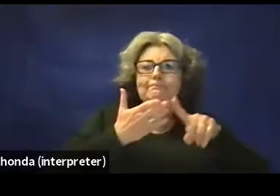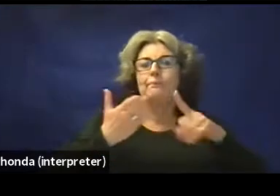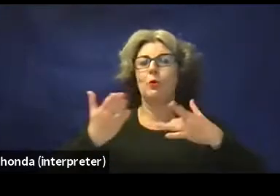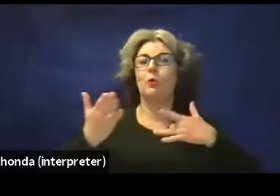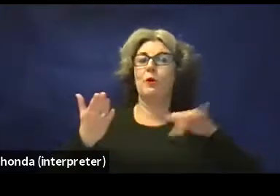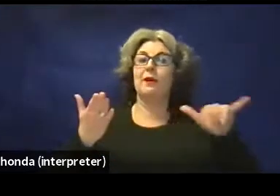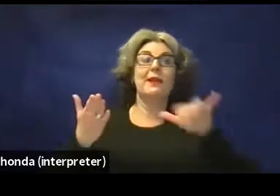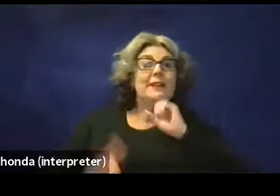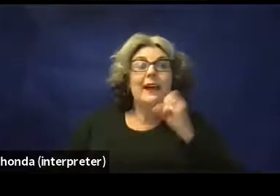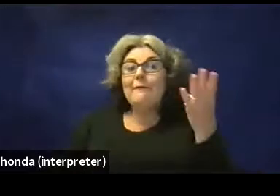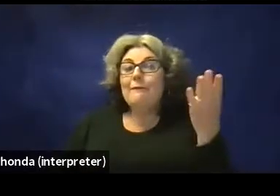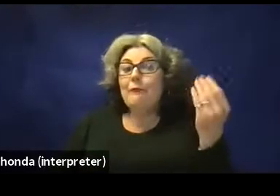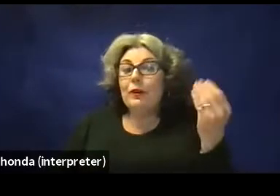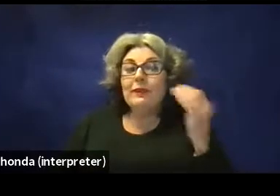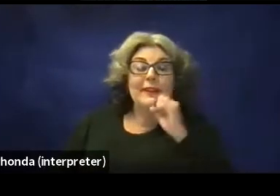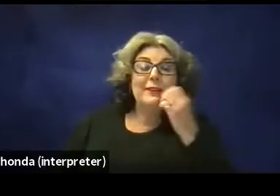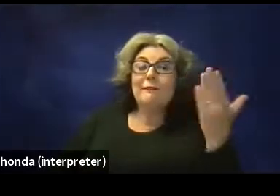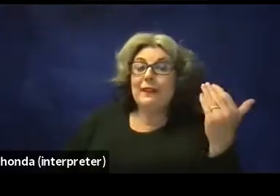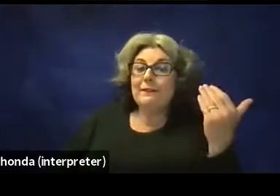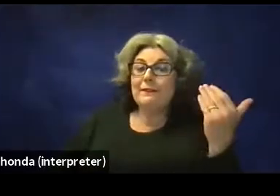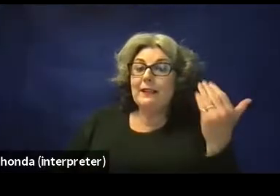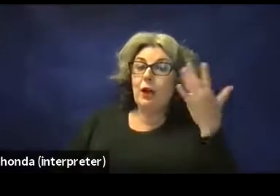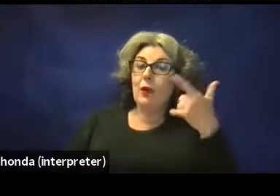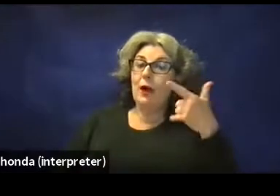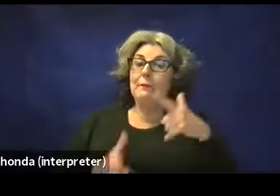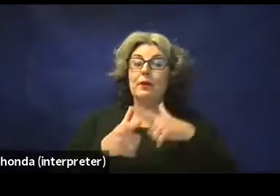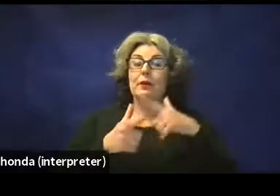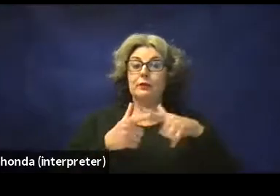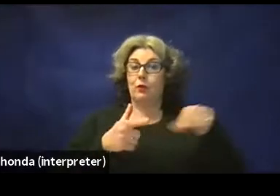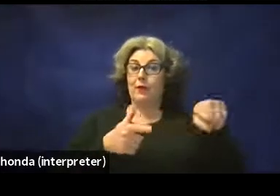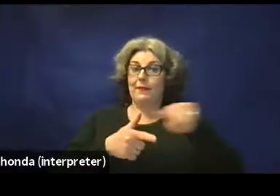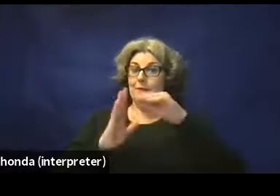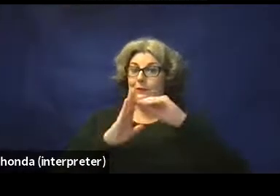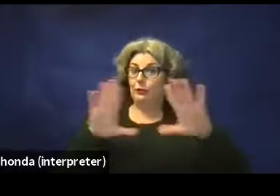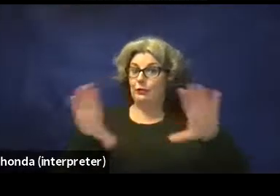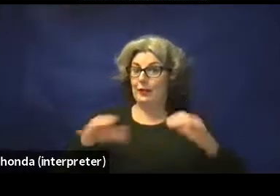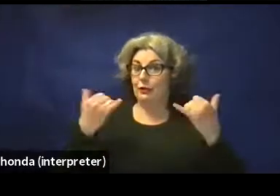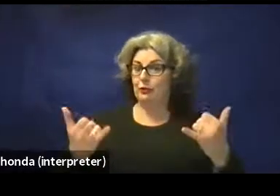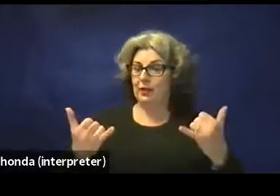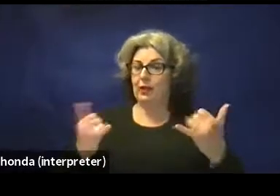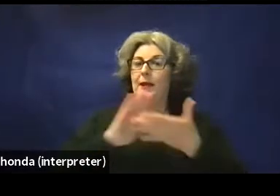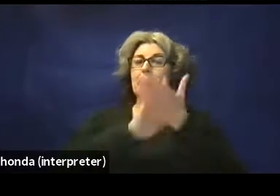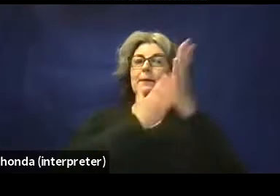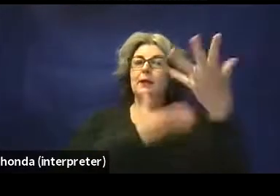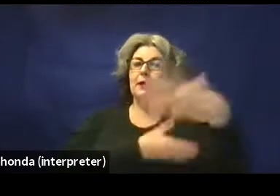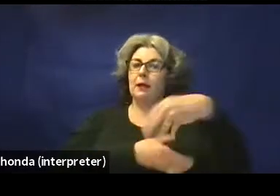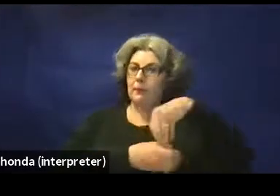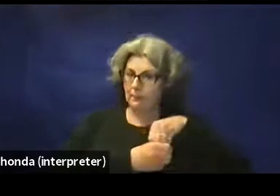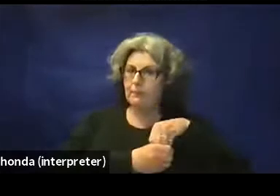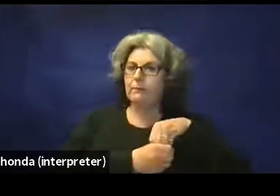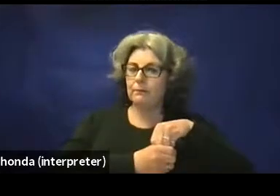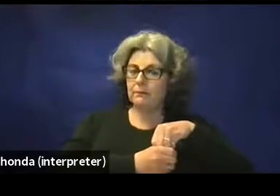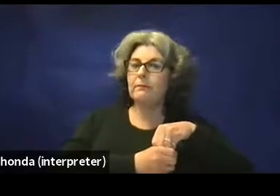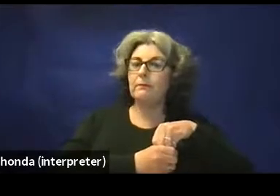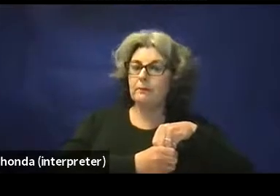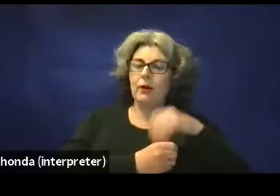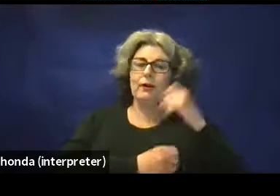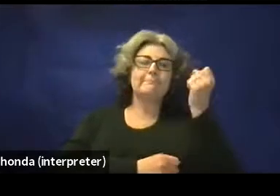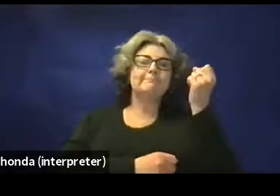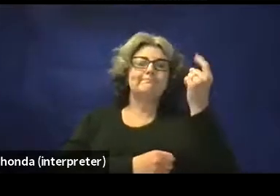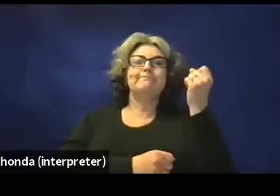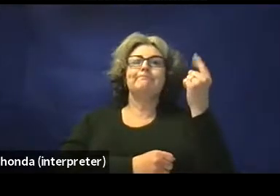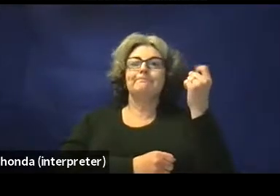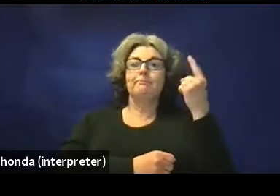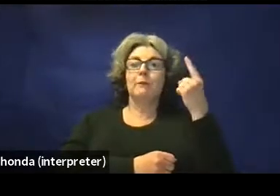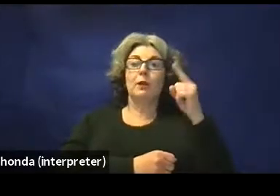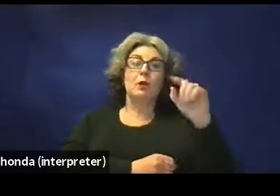even at 14 and 15 years old, because then what they can do is to become a part of understanding